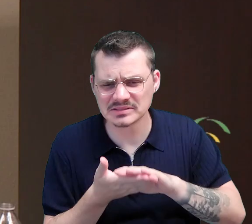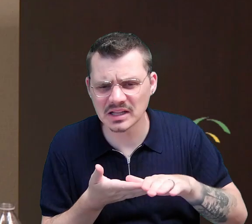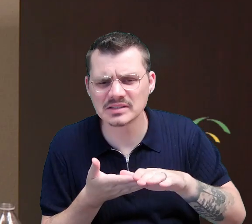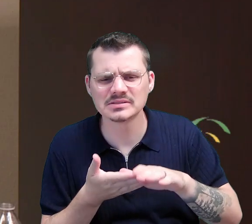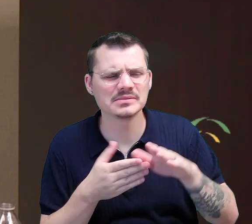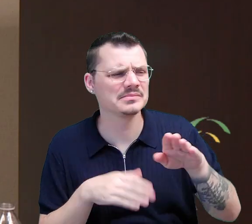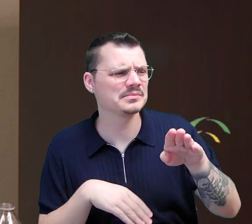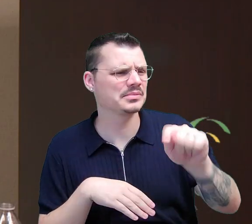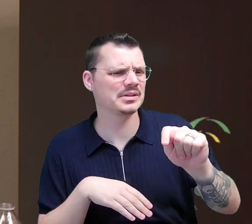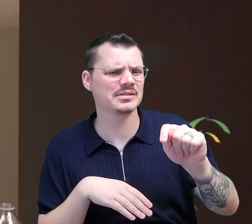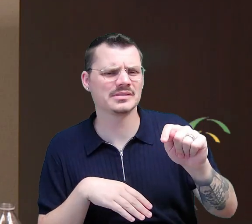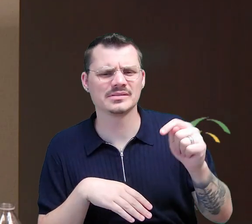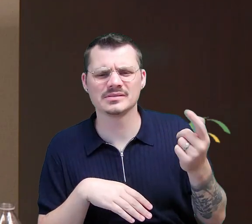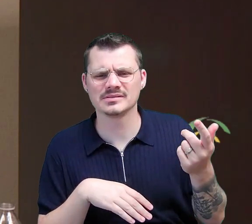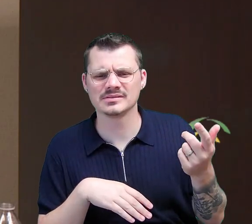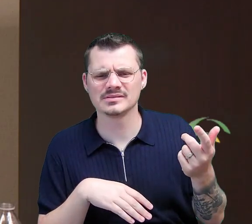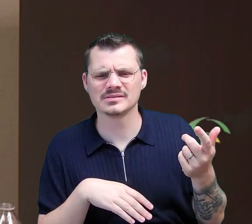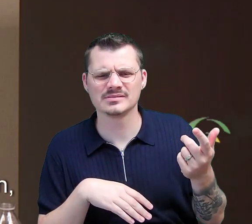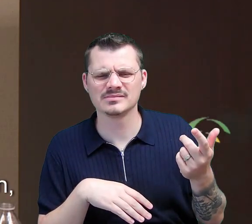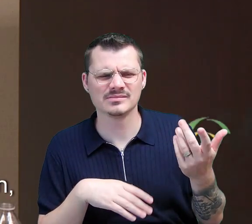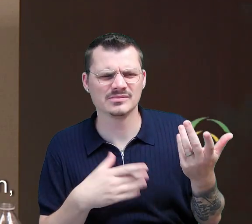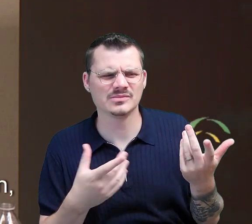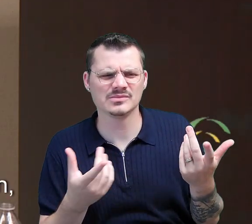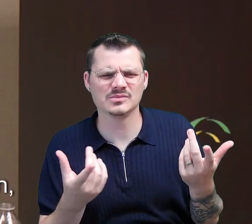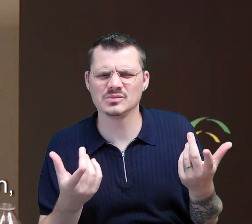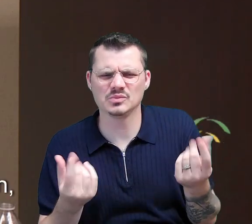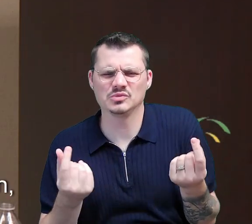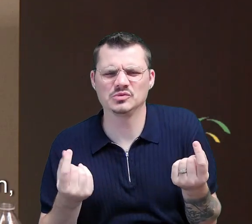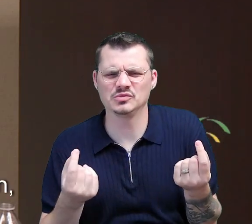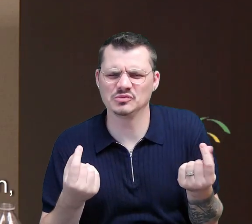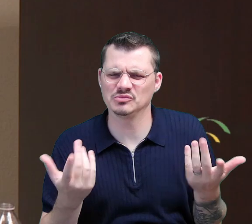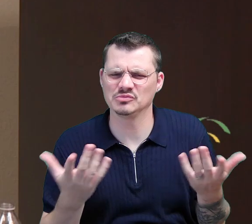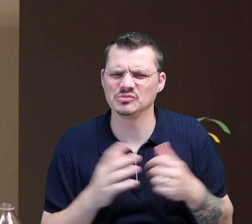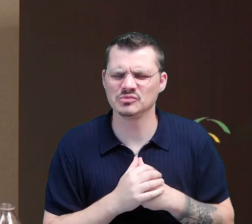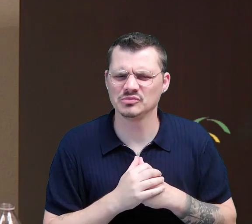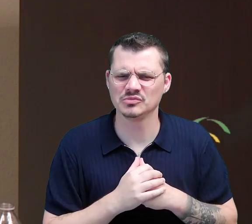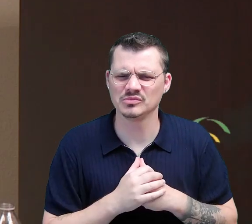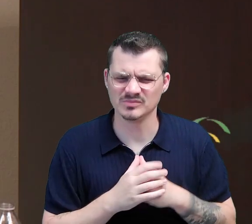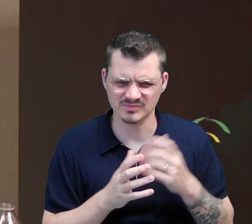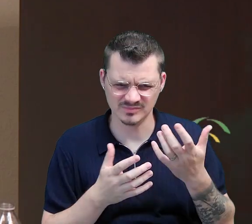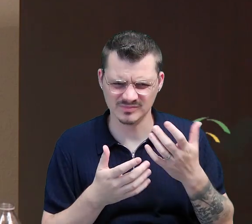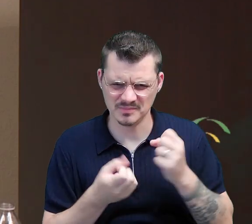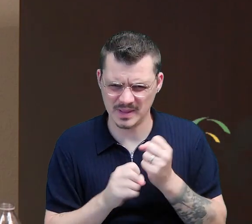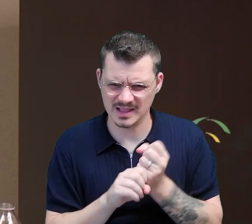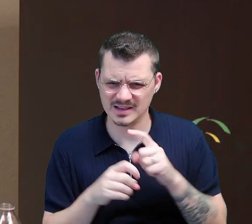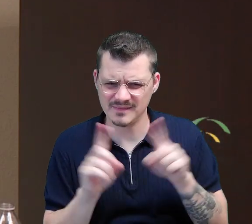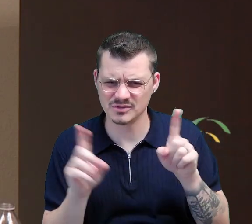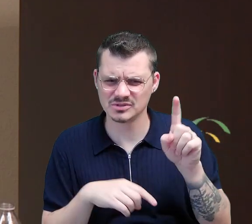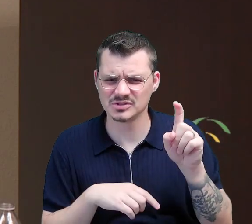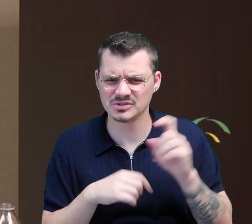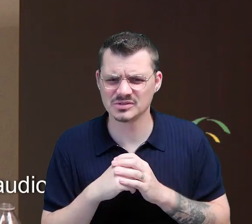nice, but what does it do? I mean, does it make any